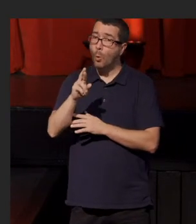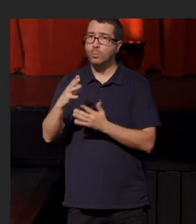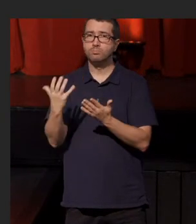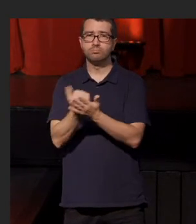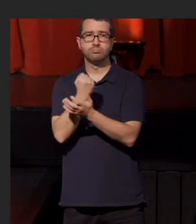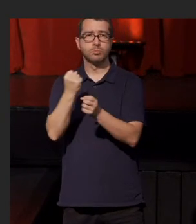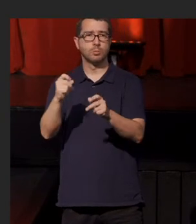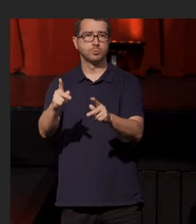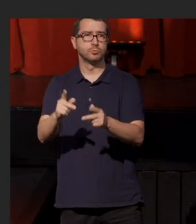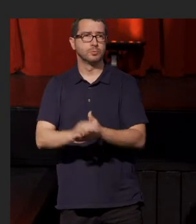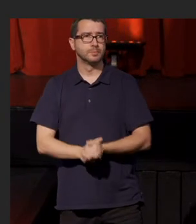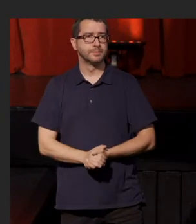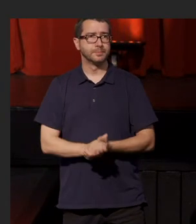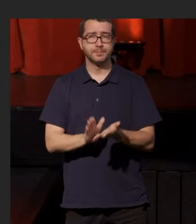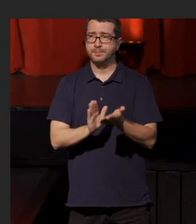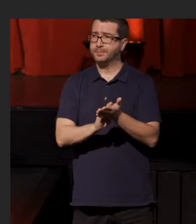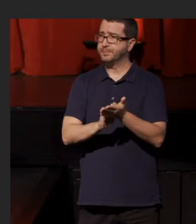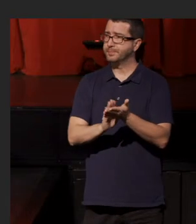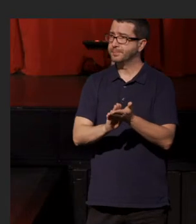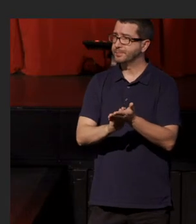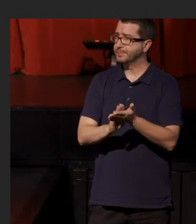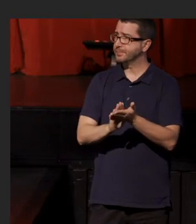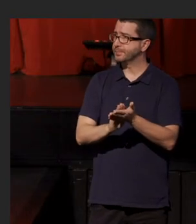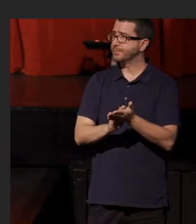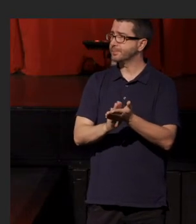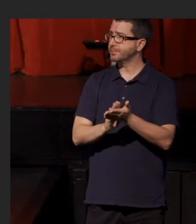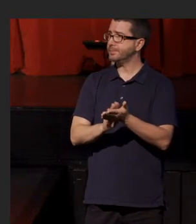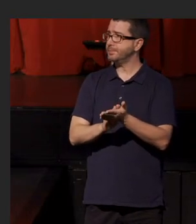Thank you, Ms. Dubois.